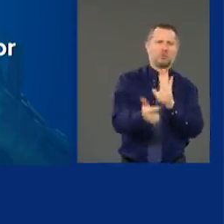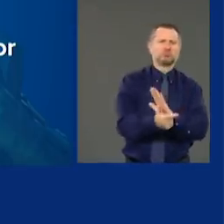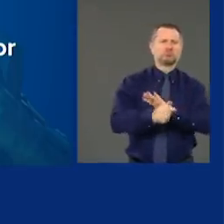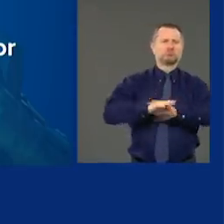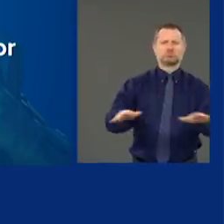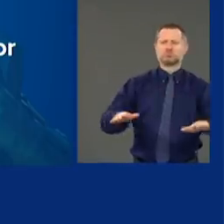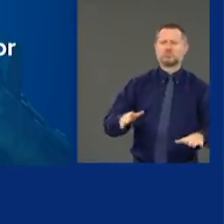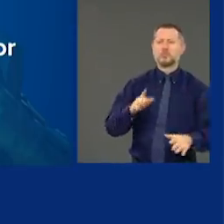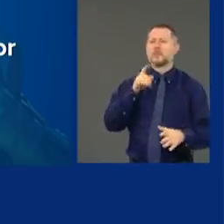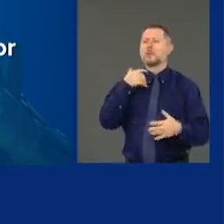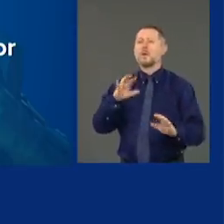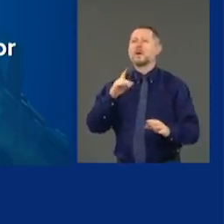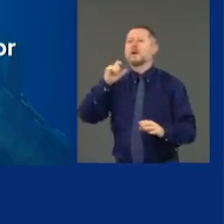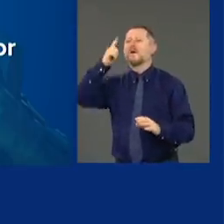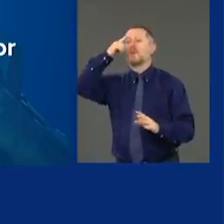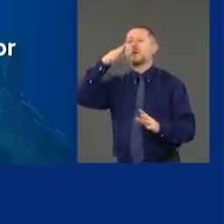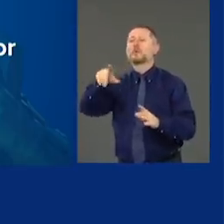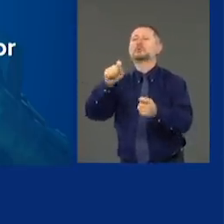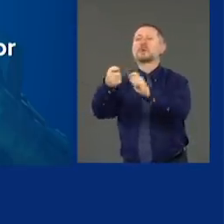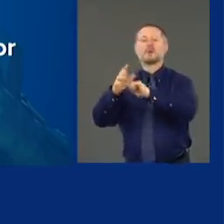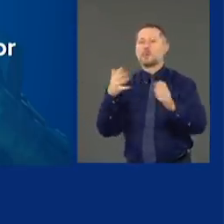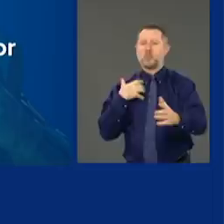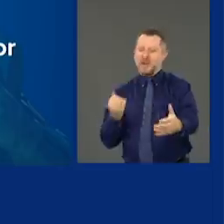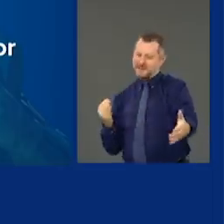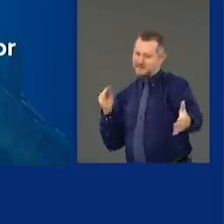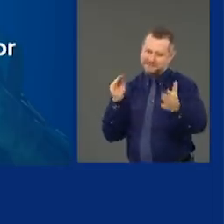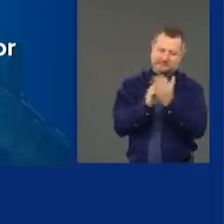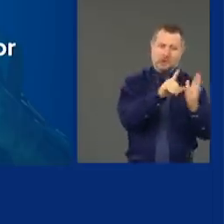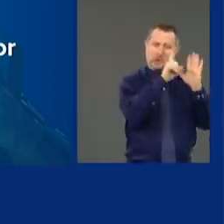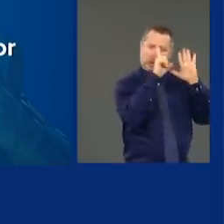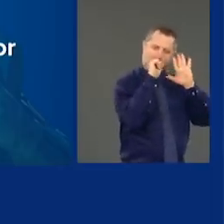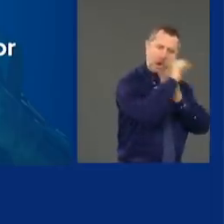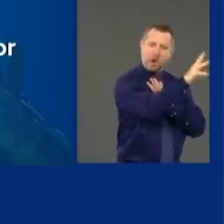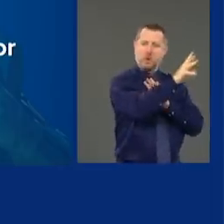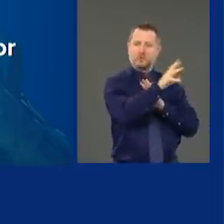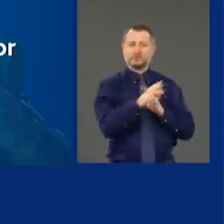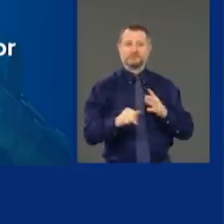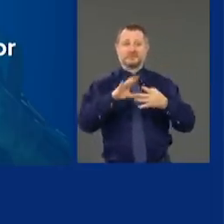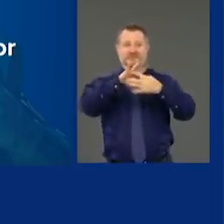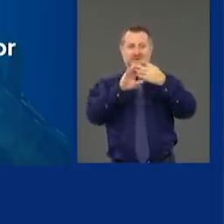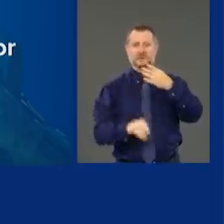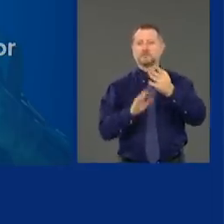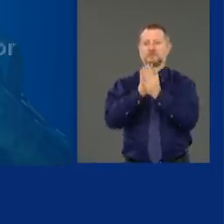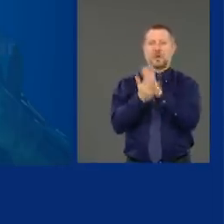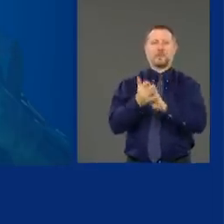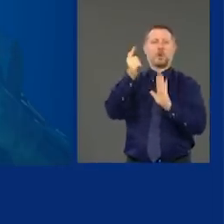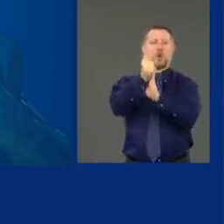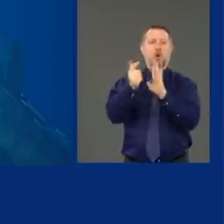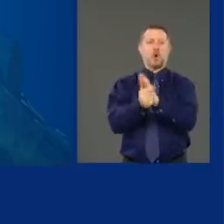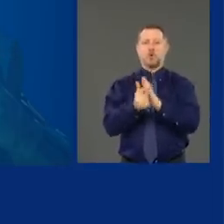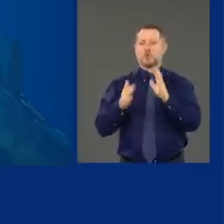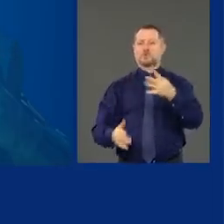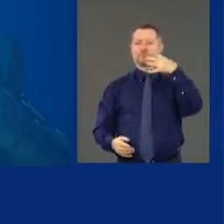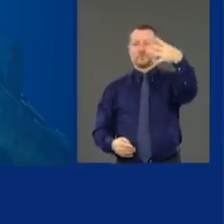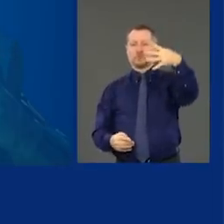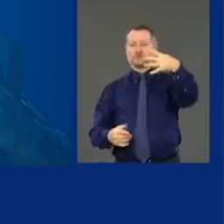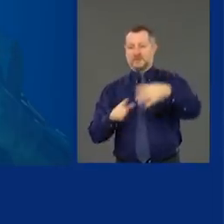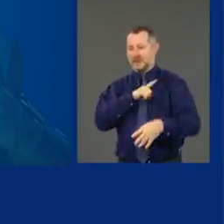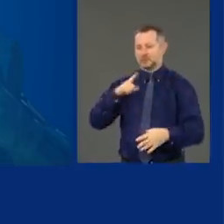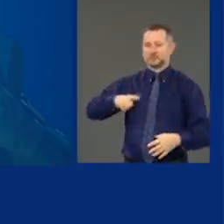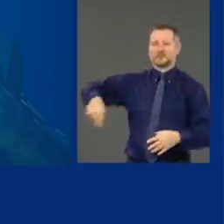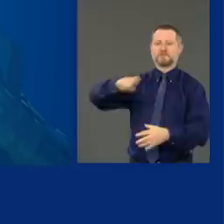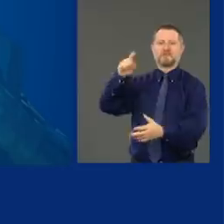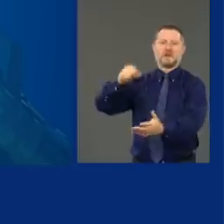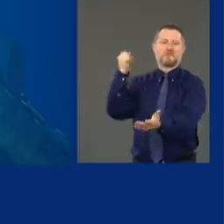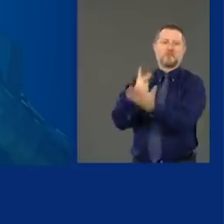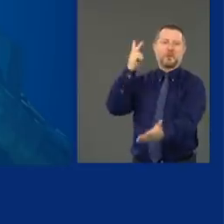to decide whether or not they want to do it. It will be in the law. Pass the bills. Actually